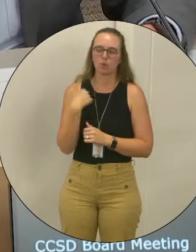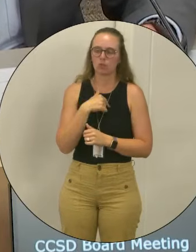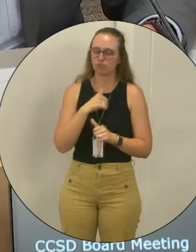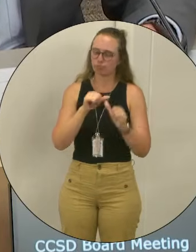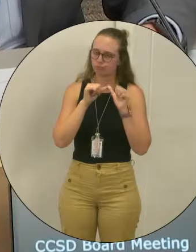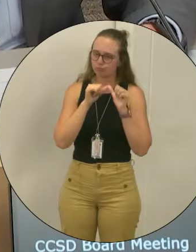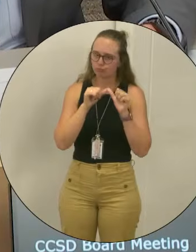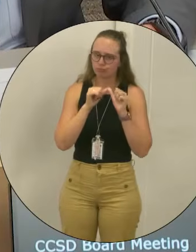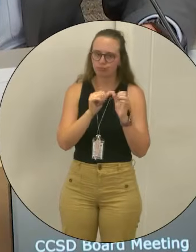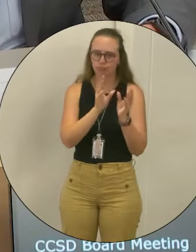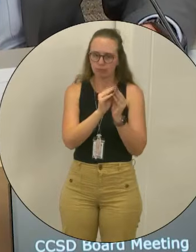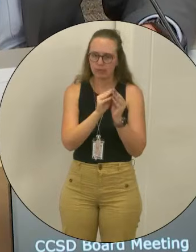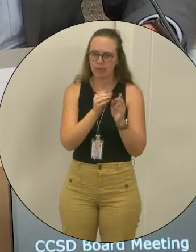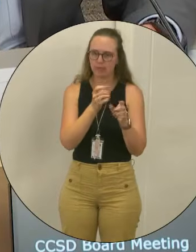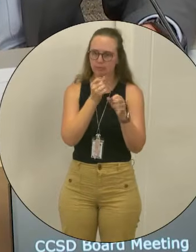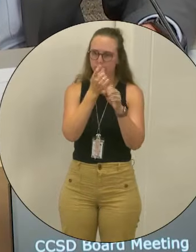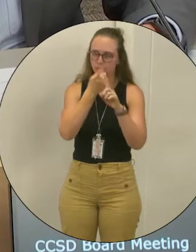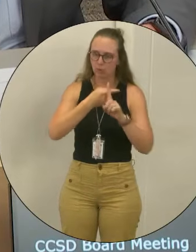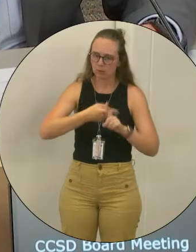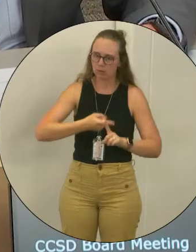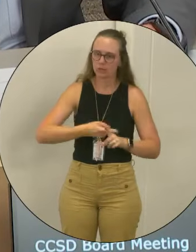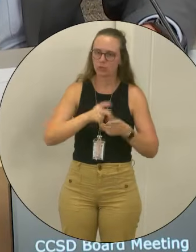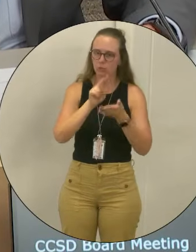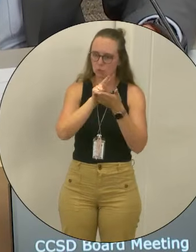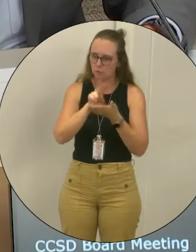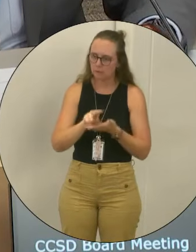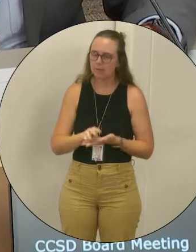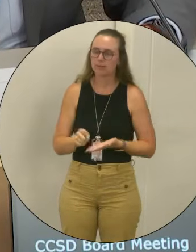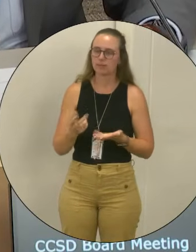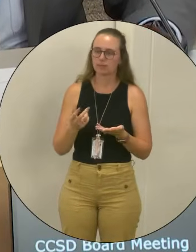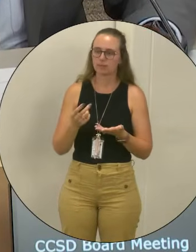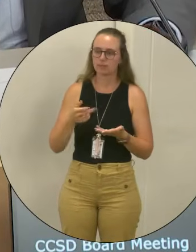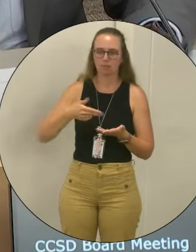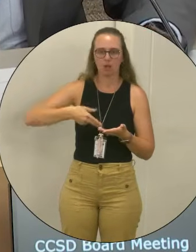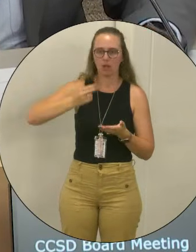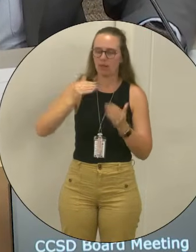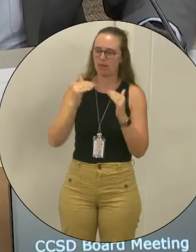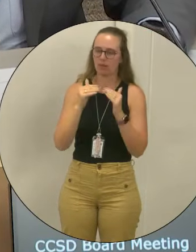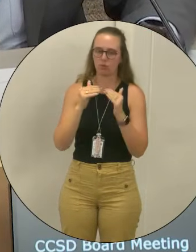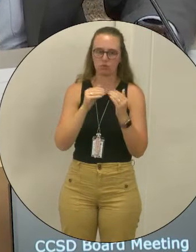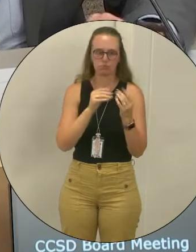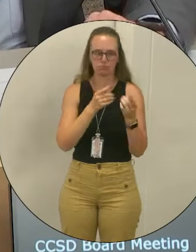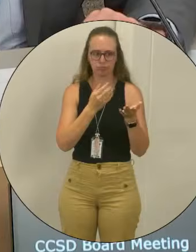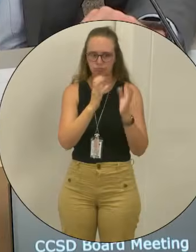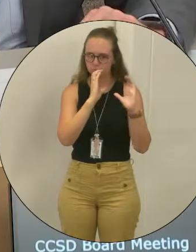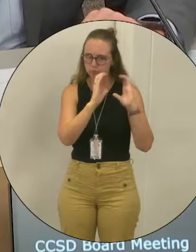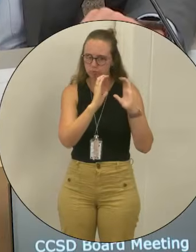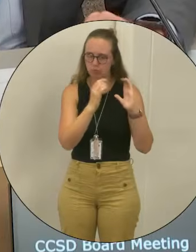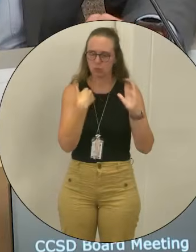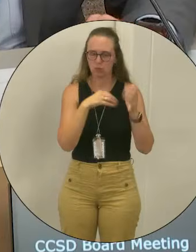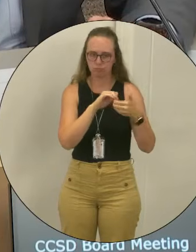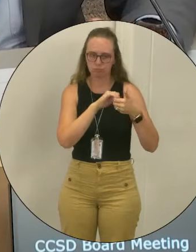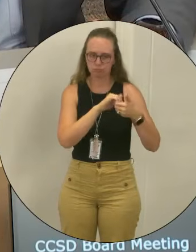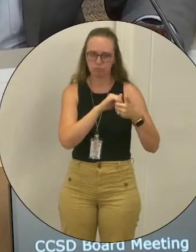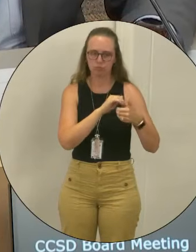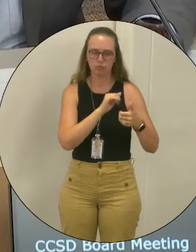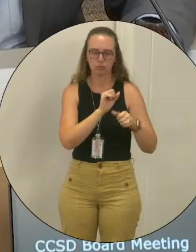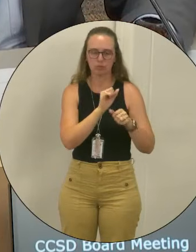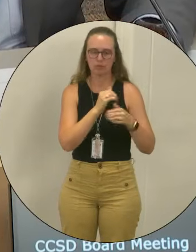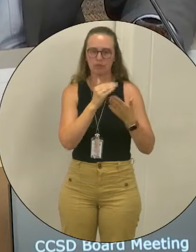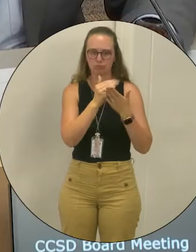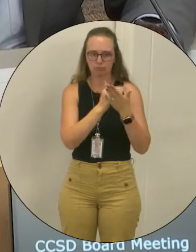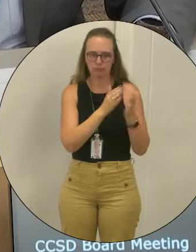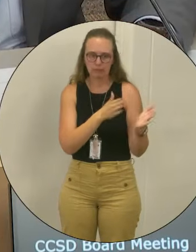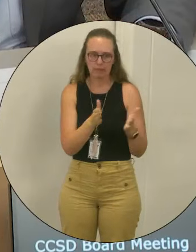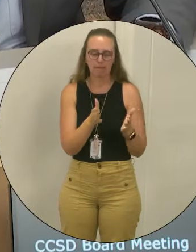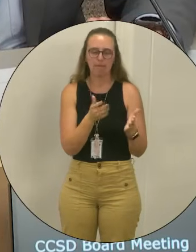consistent meetings every month, every 2 weeks. So there's a high level of presence there. We collaborate on the agenda